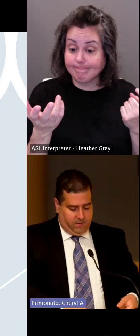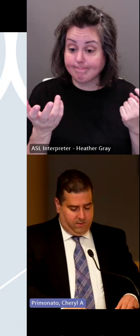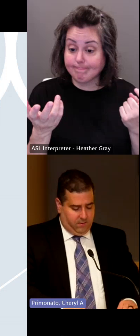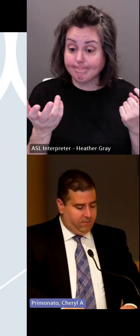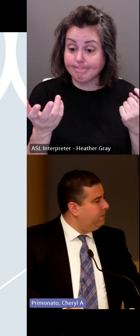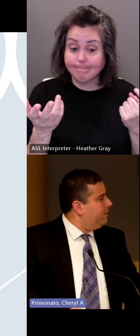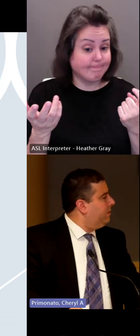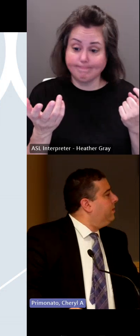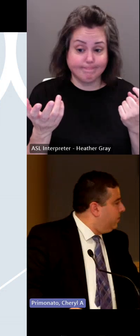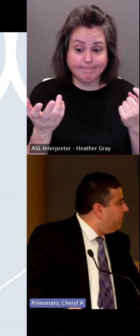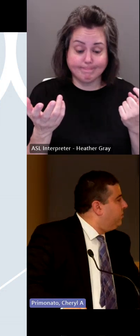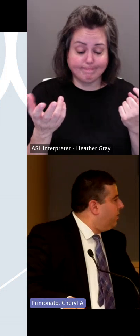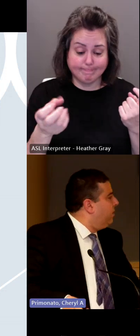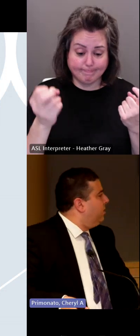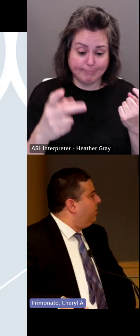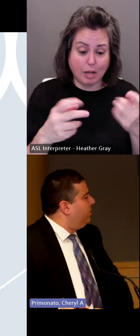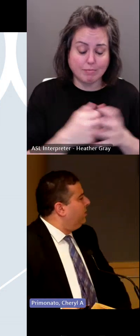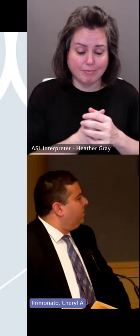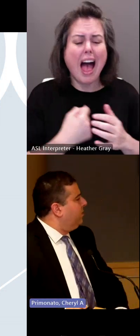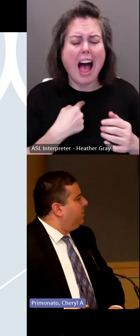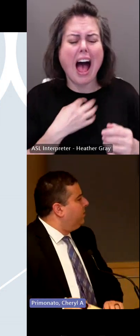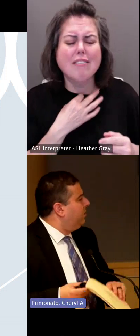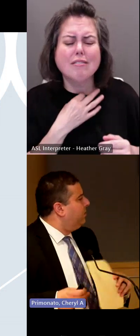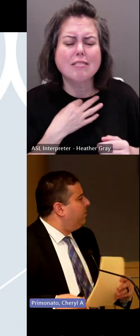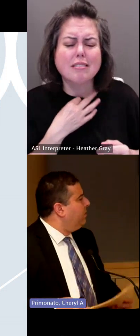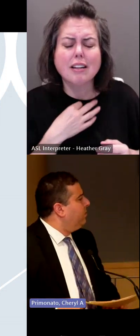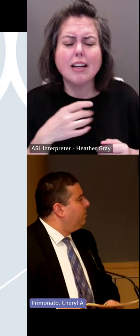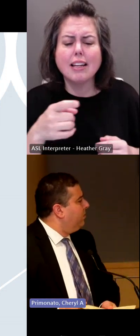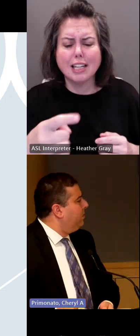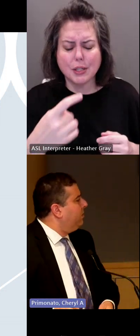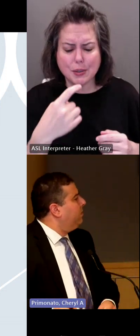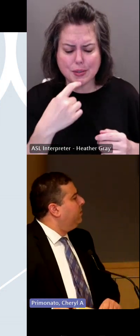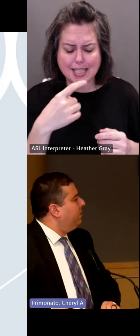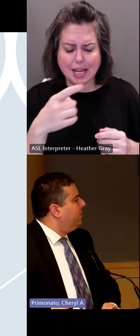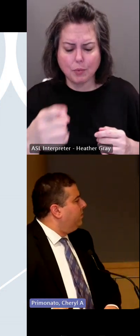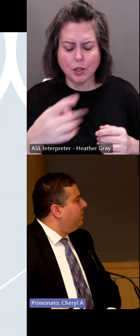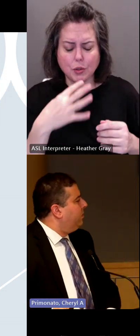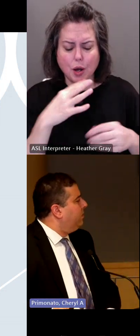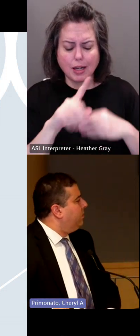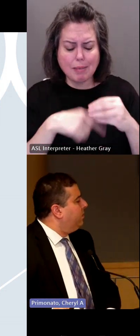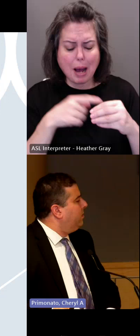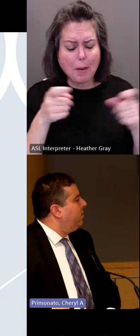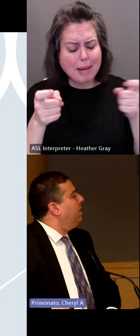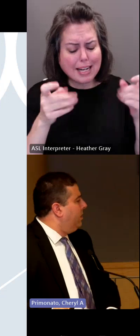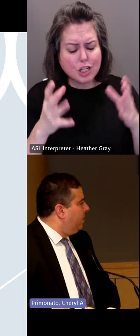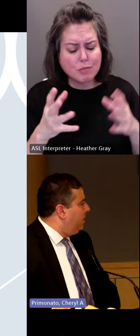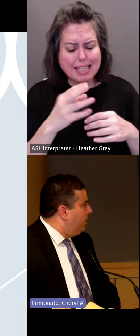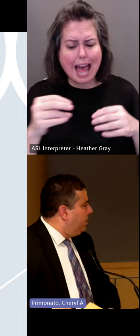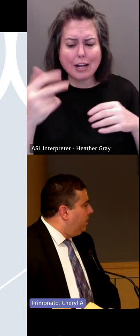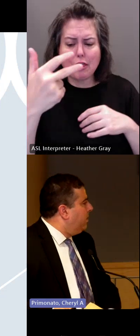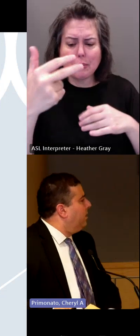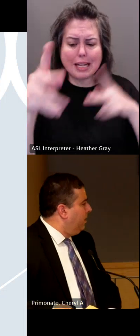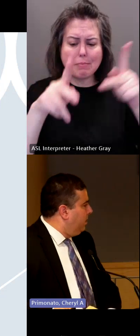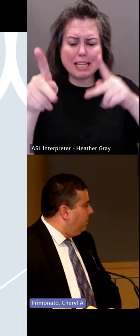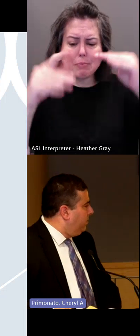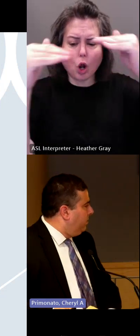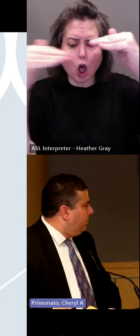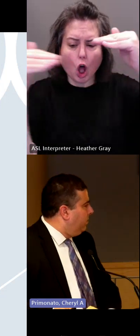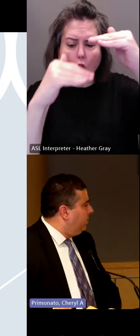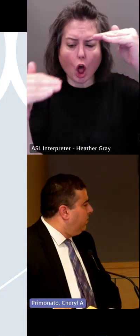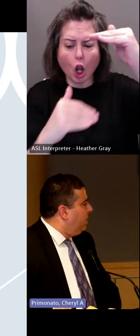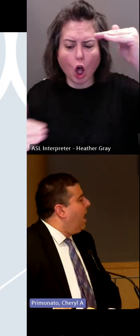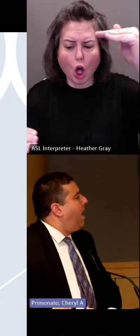I do have a question myself. Sure. Could you repeat what you had mentioned about management and 3 people in between and then signing